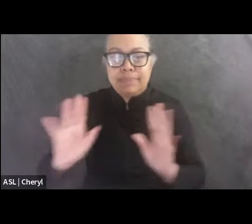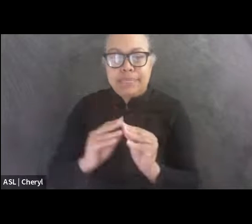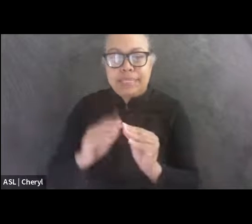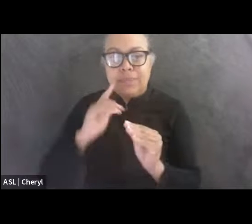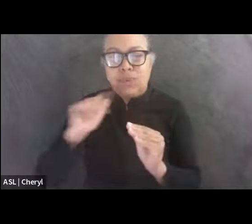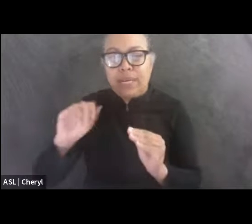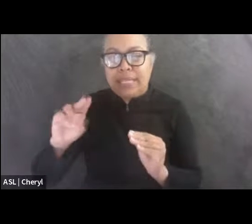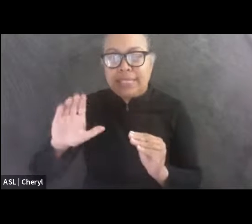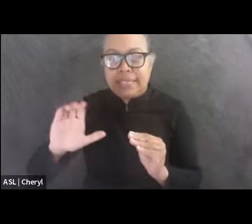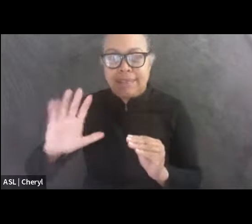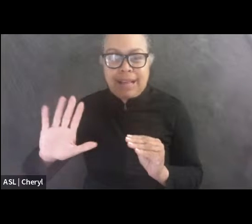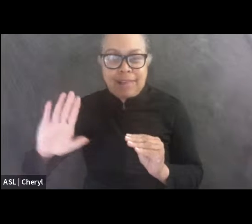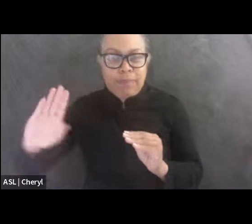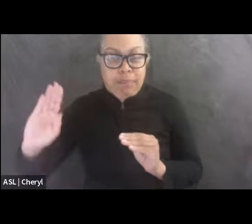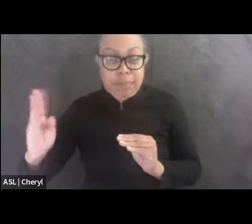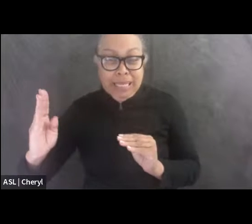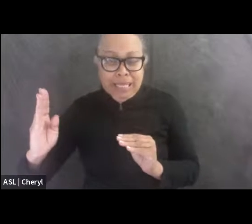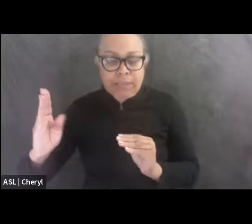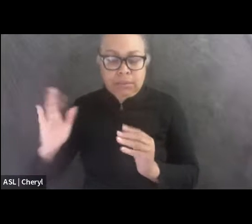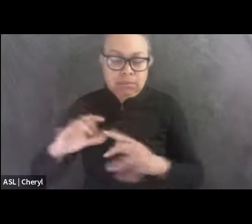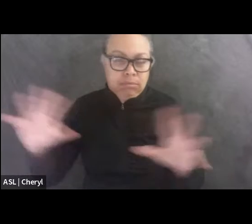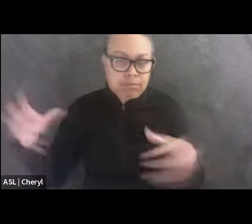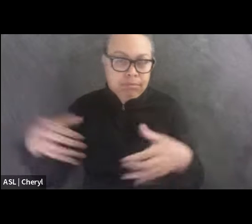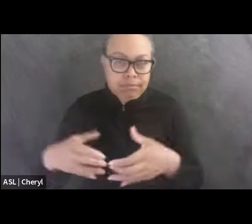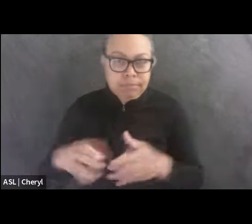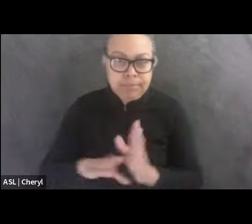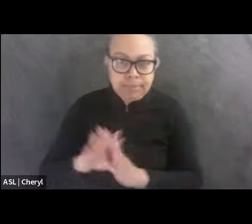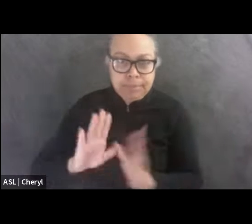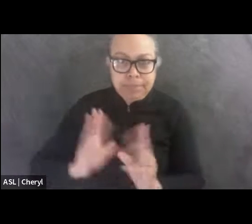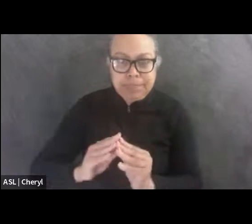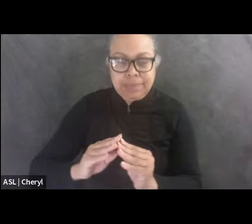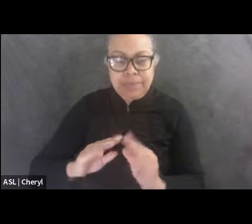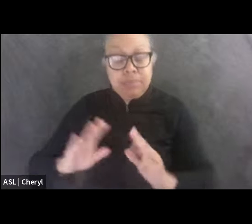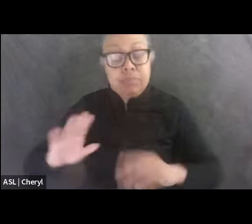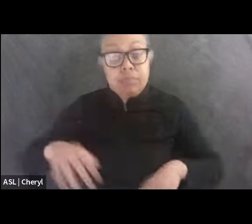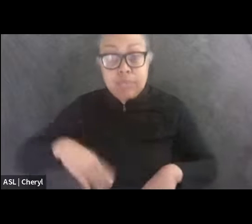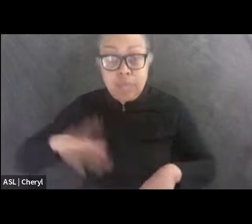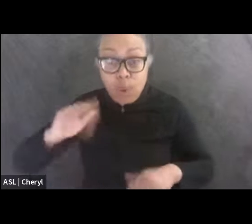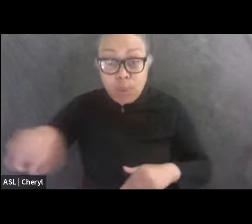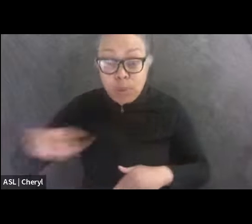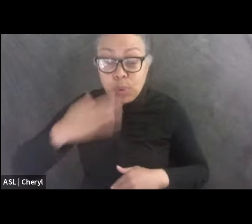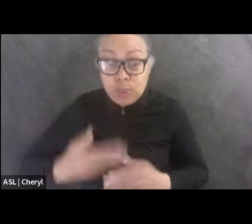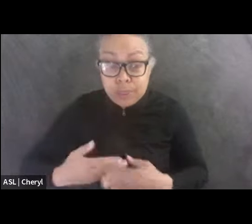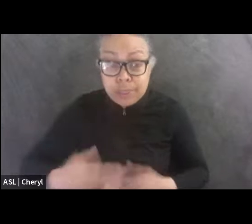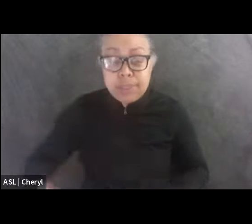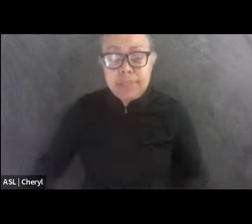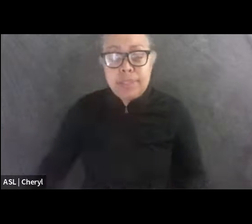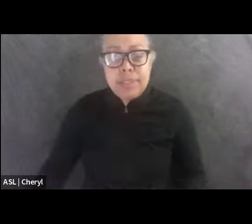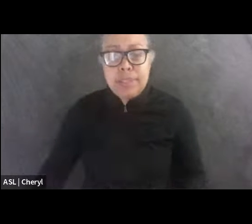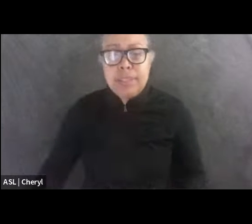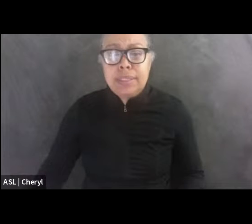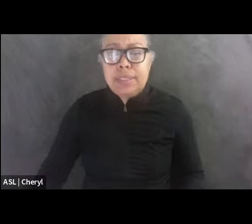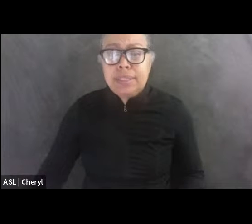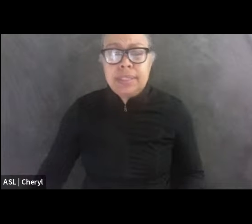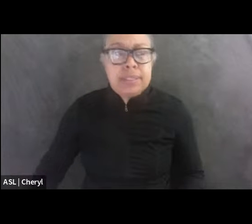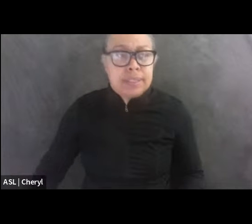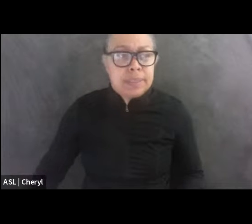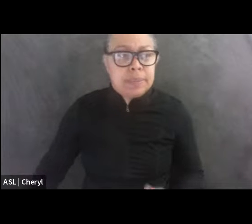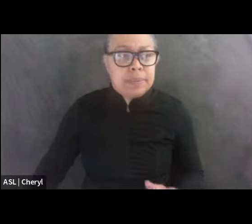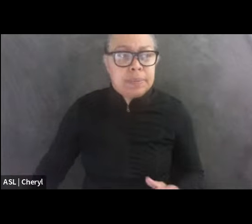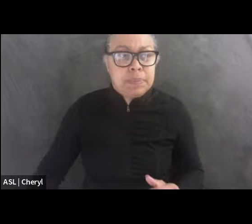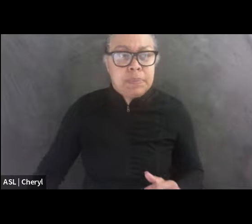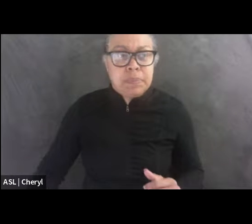5D's Zoning and Development Committee. I hope everybody's doing well. We check the panelists